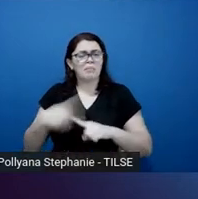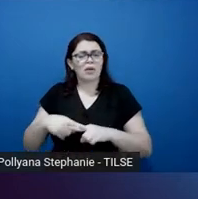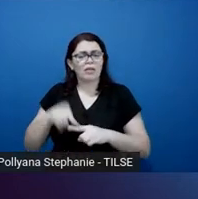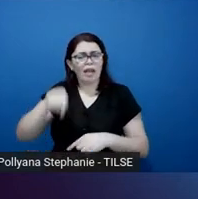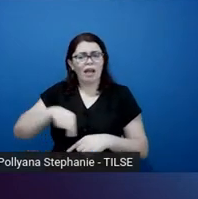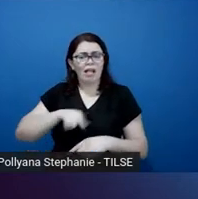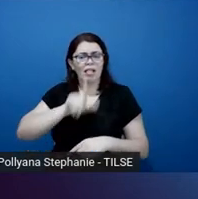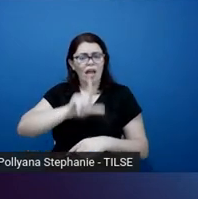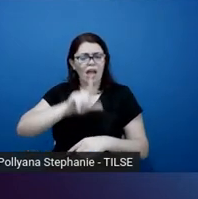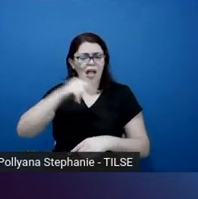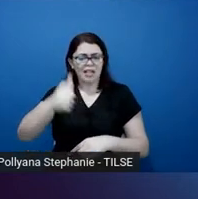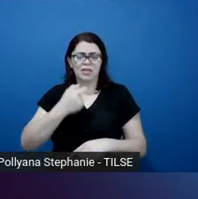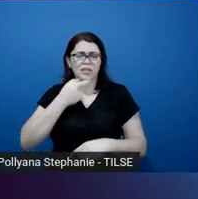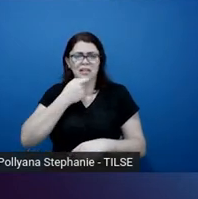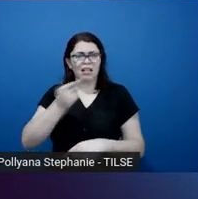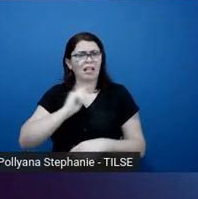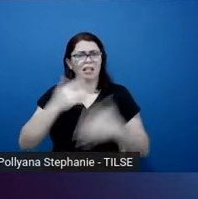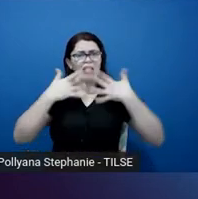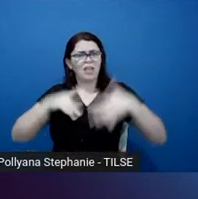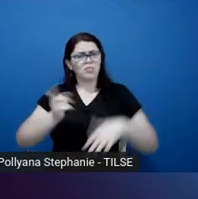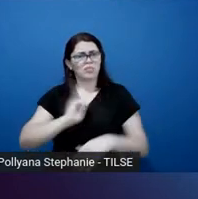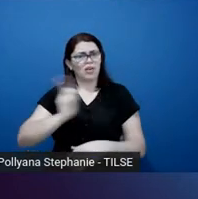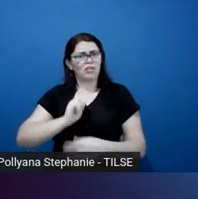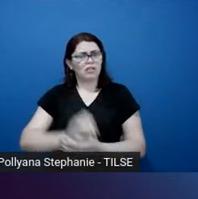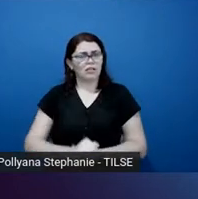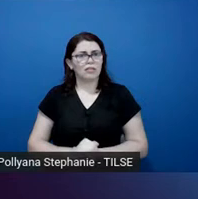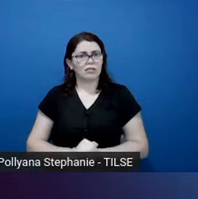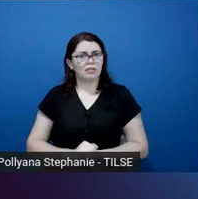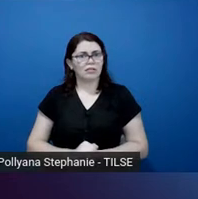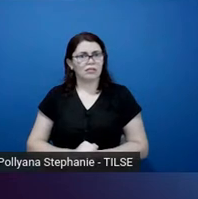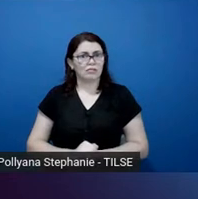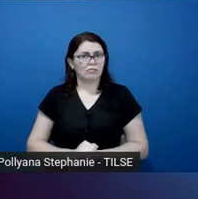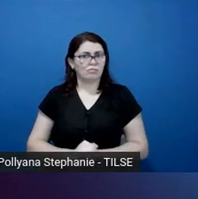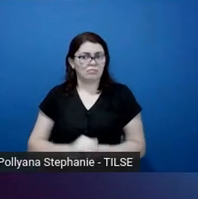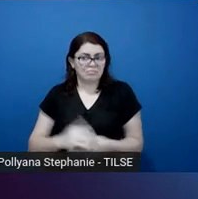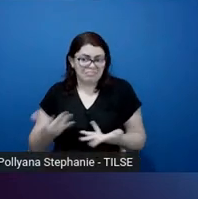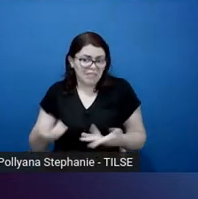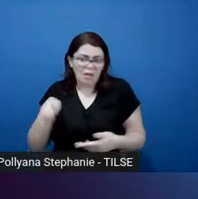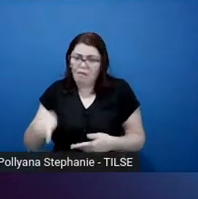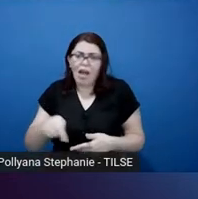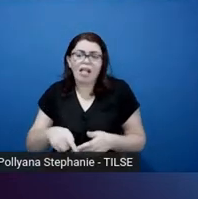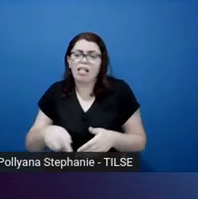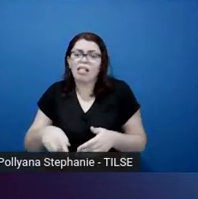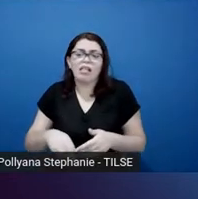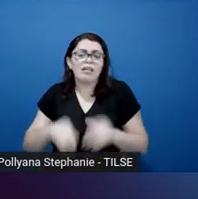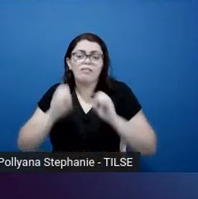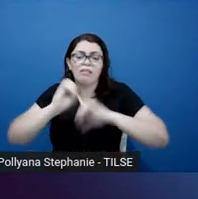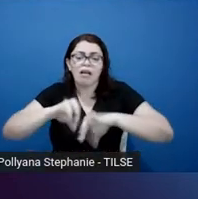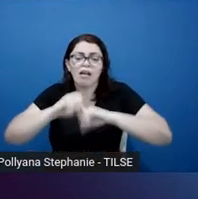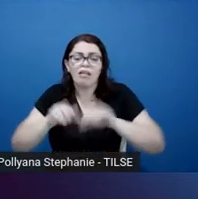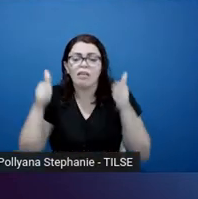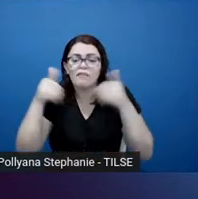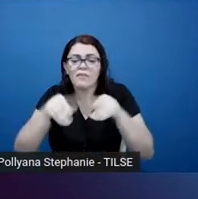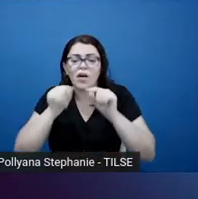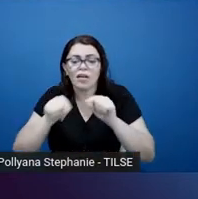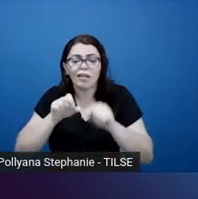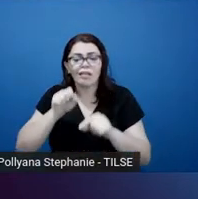speaker. So that means she can only teach the